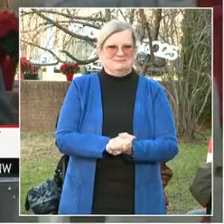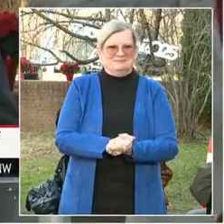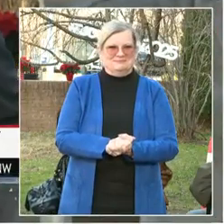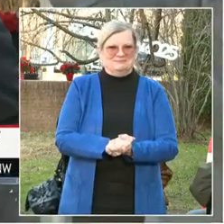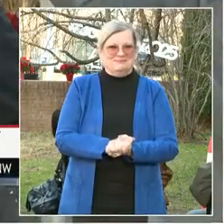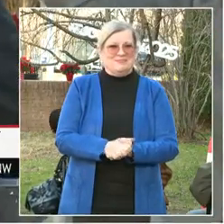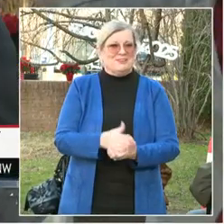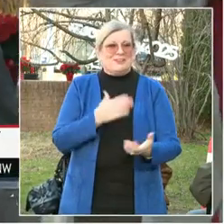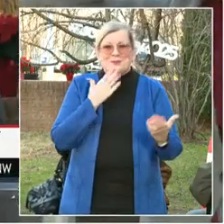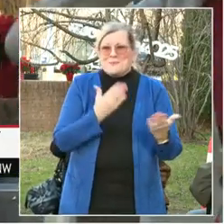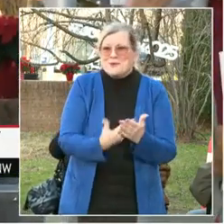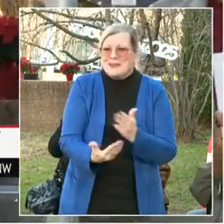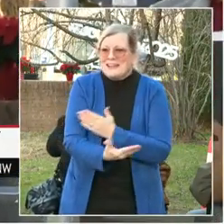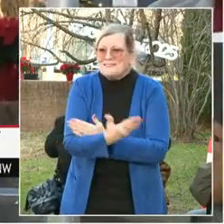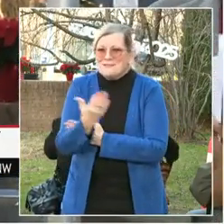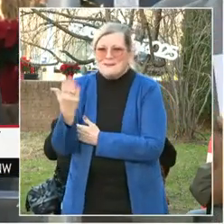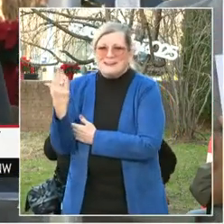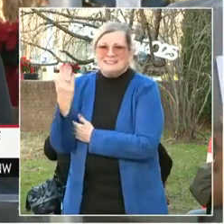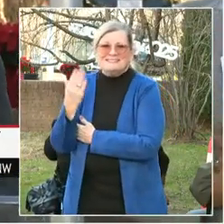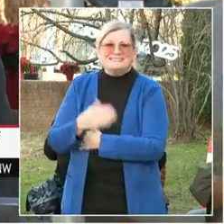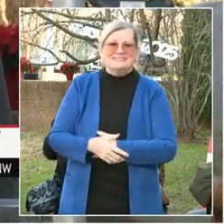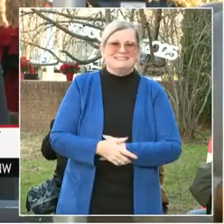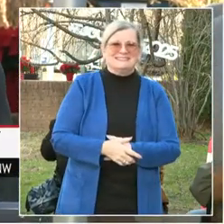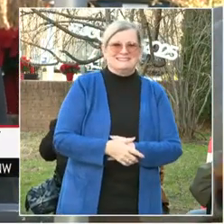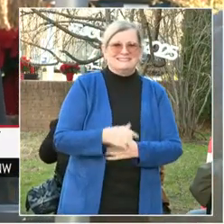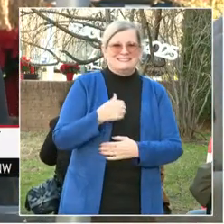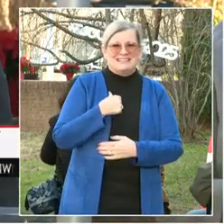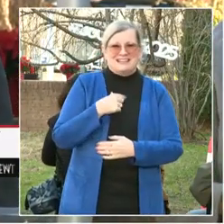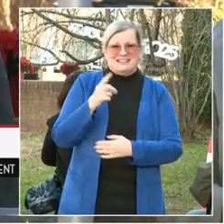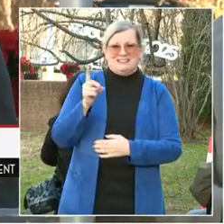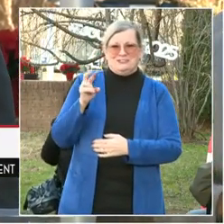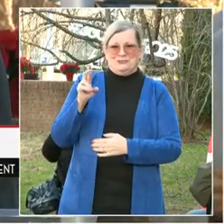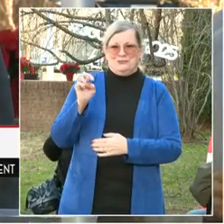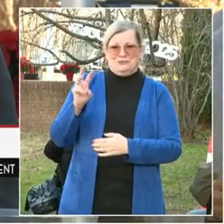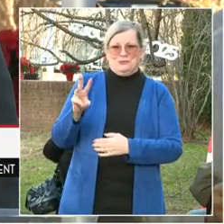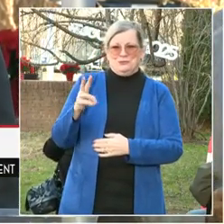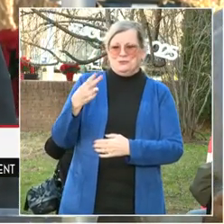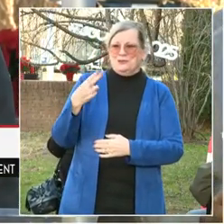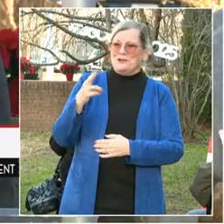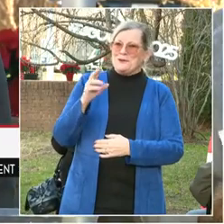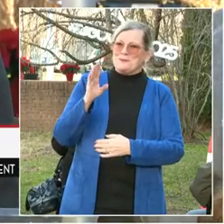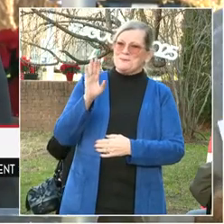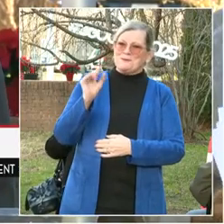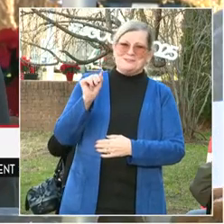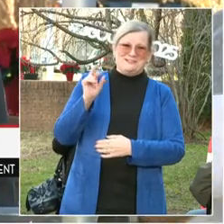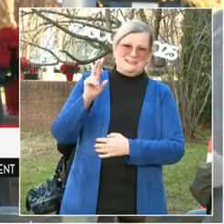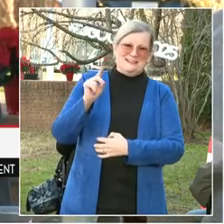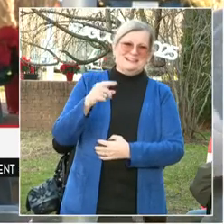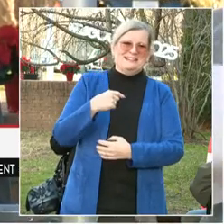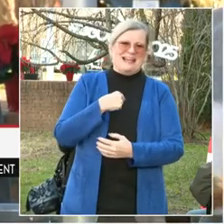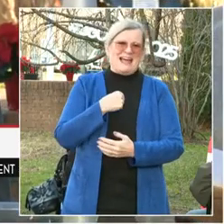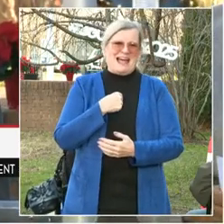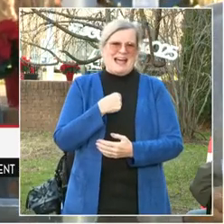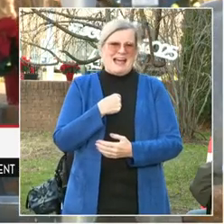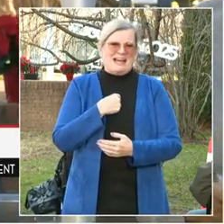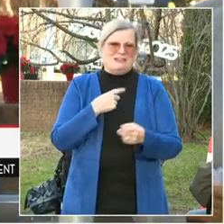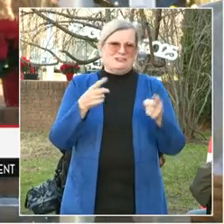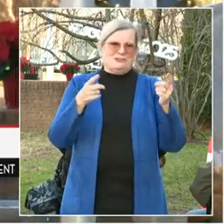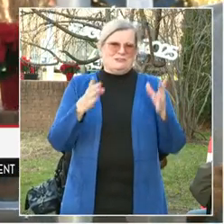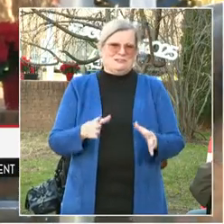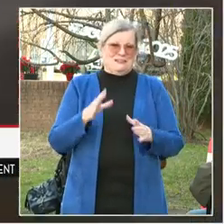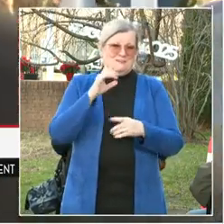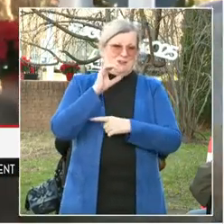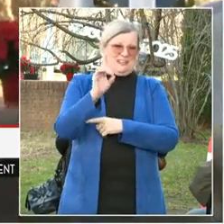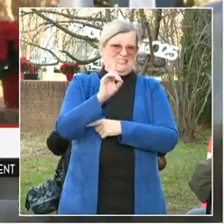Good morning, everyone. So I'm Drew Hubbard, the Interim Director of the DC Department of Housing and Community Development. And let me